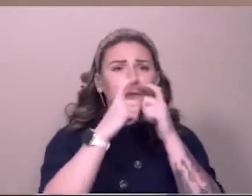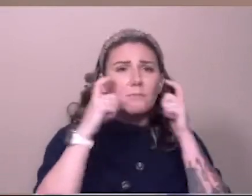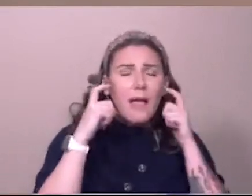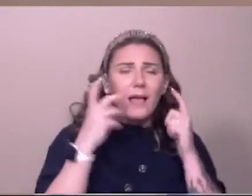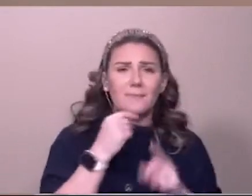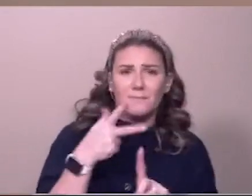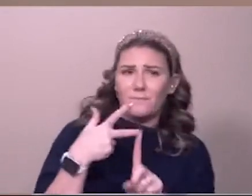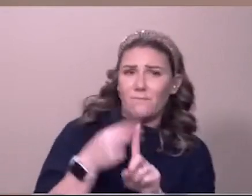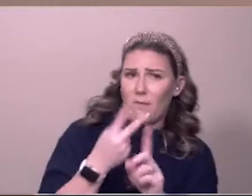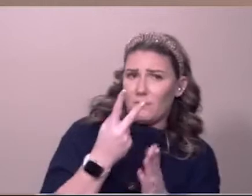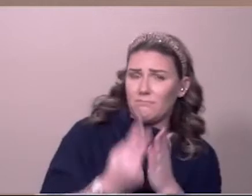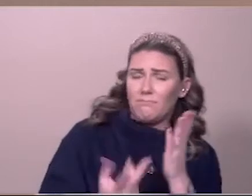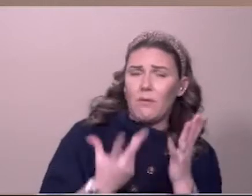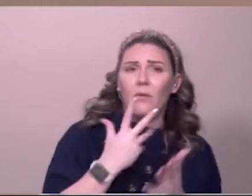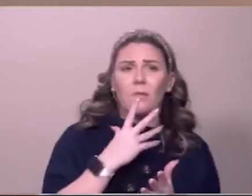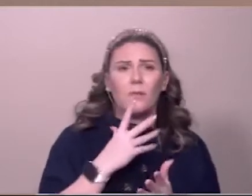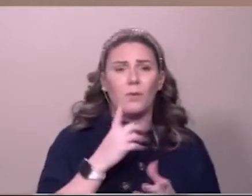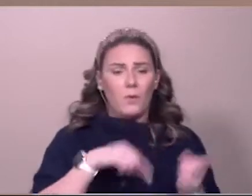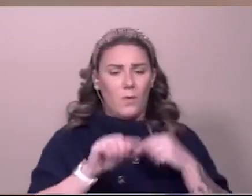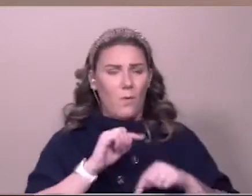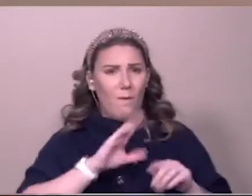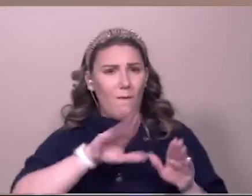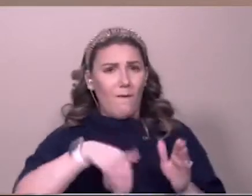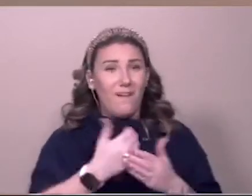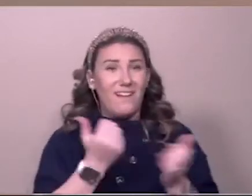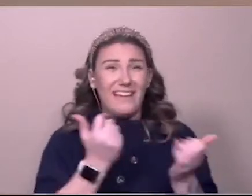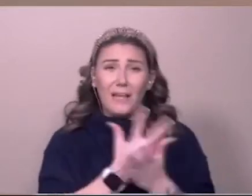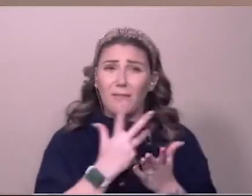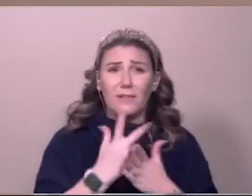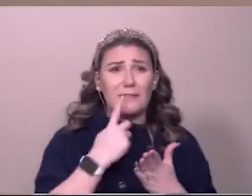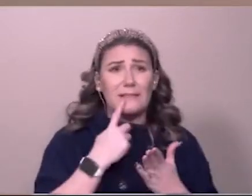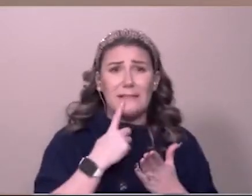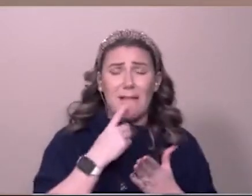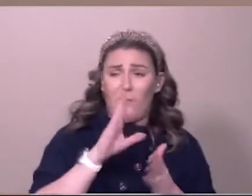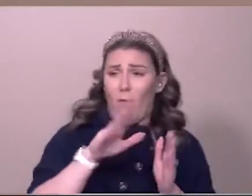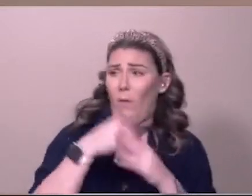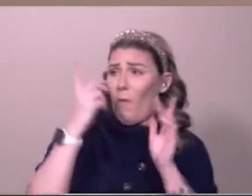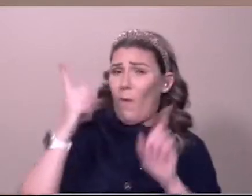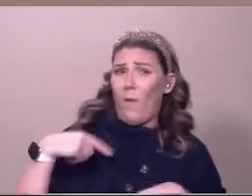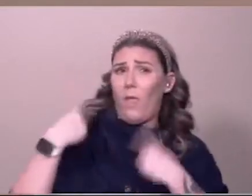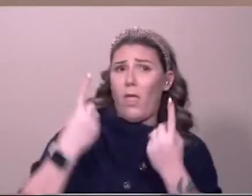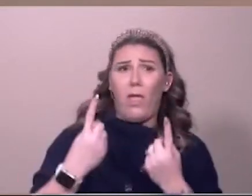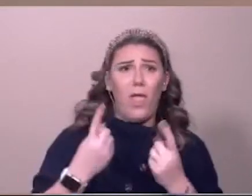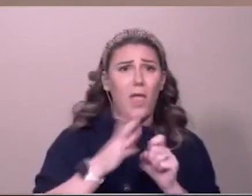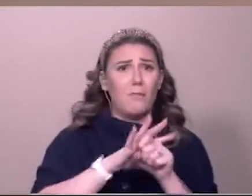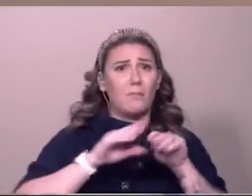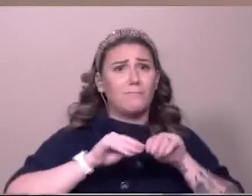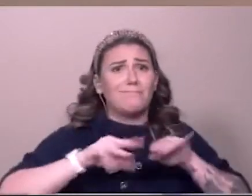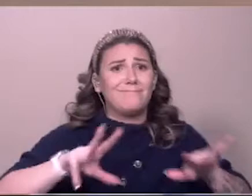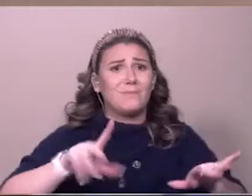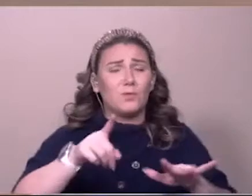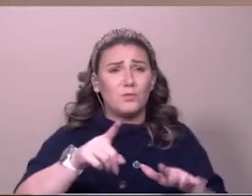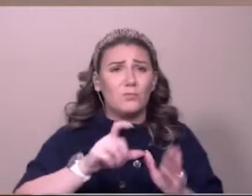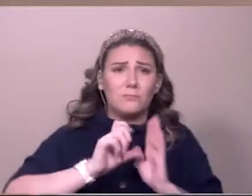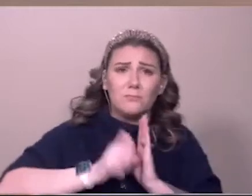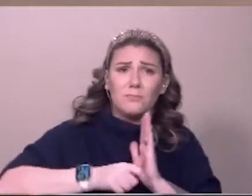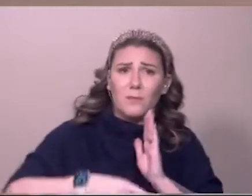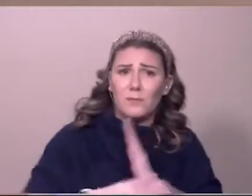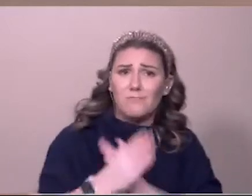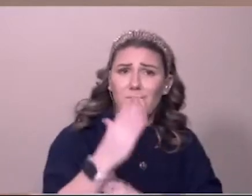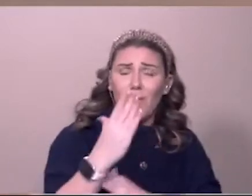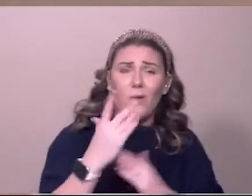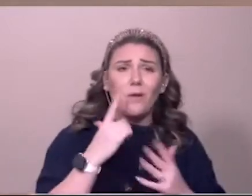vaccinated. It's really about going back to what we've been saying throughout this entire pandemic. And as you iterated this morning, these